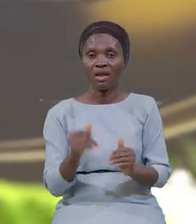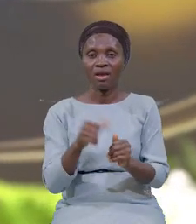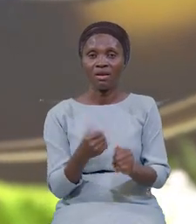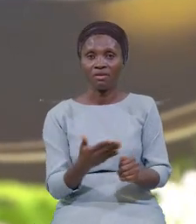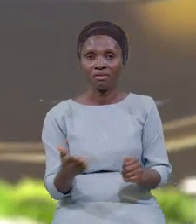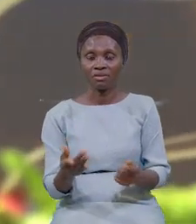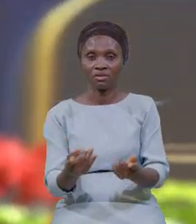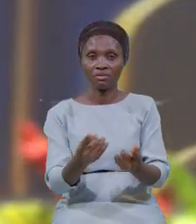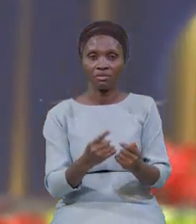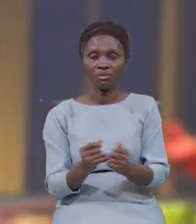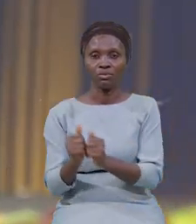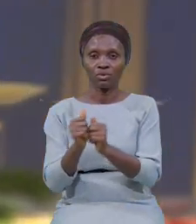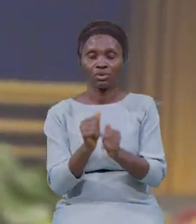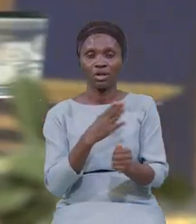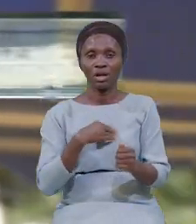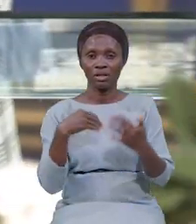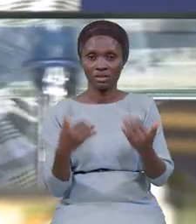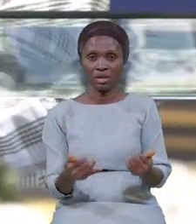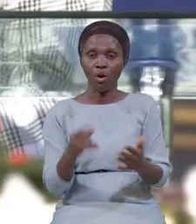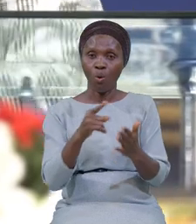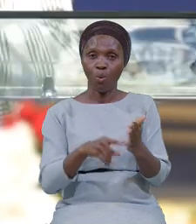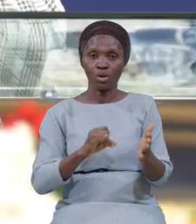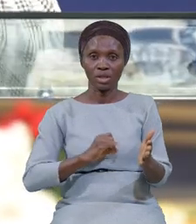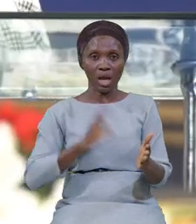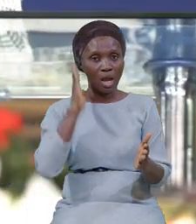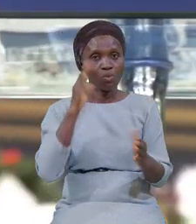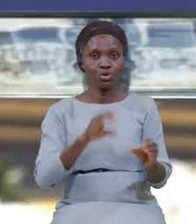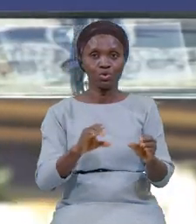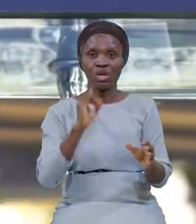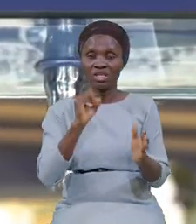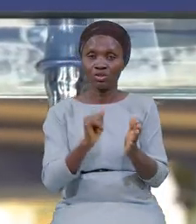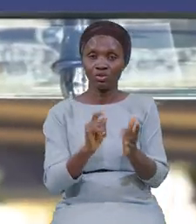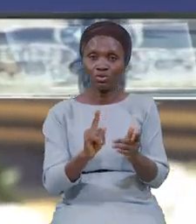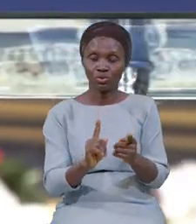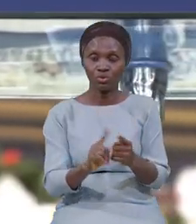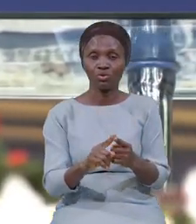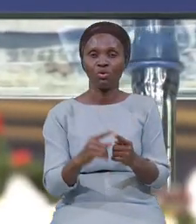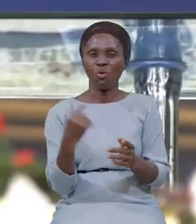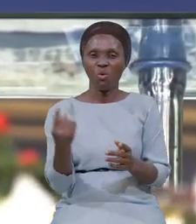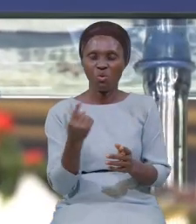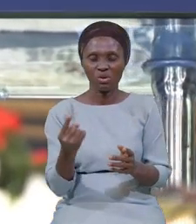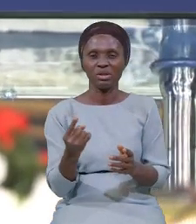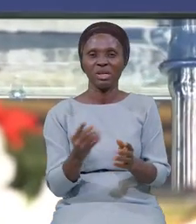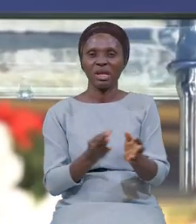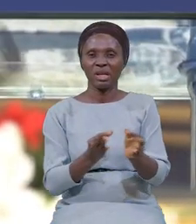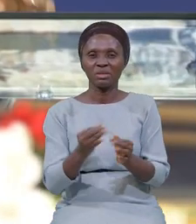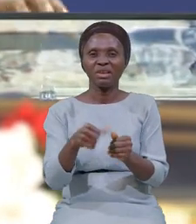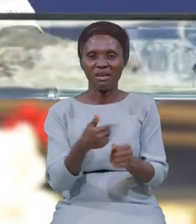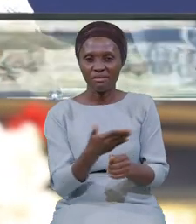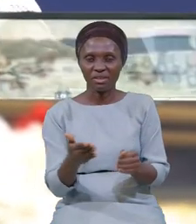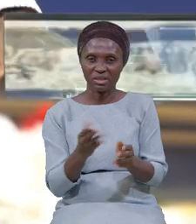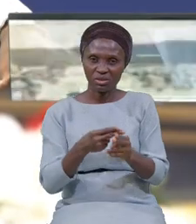together. And now, what I'm going to do is to just summarize everything and give